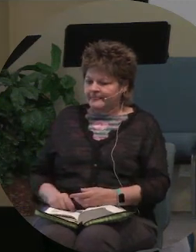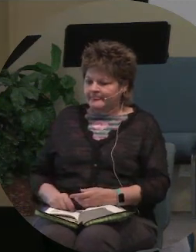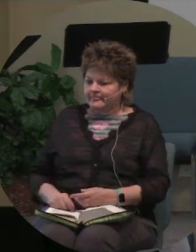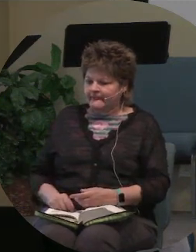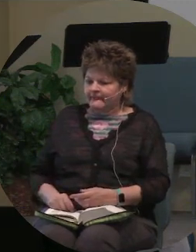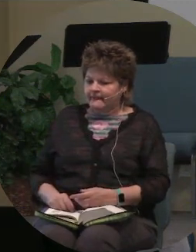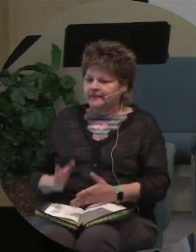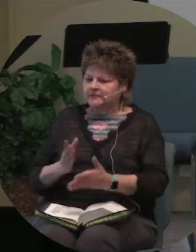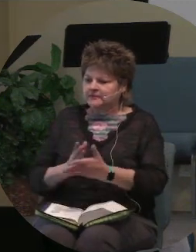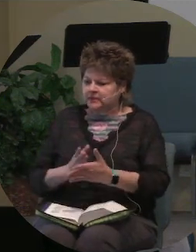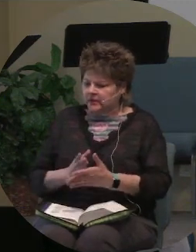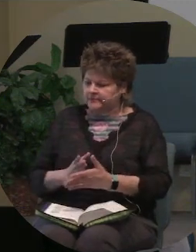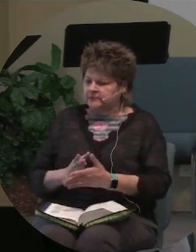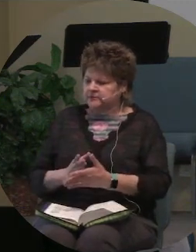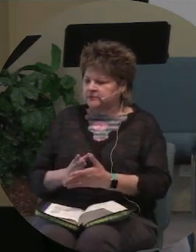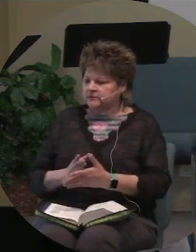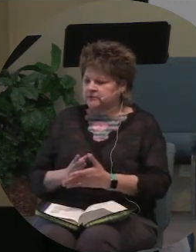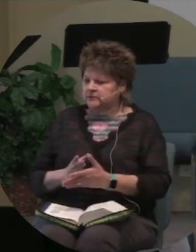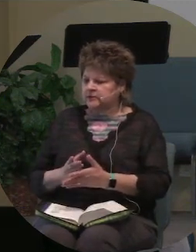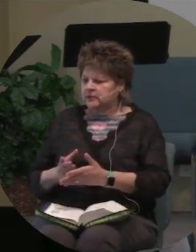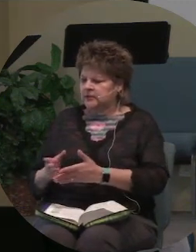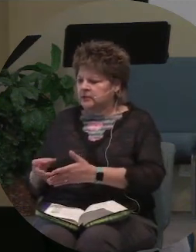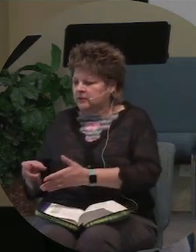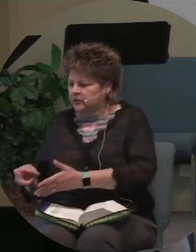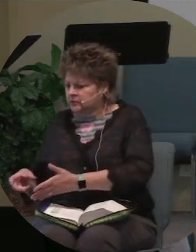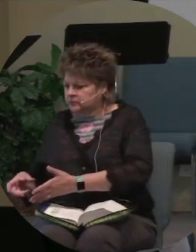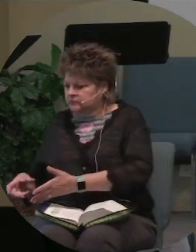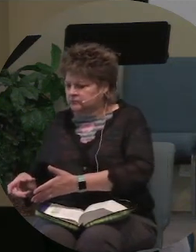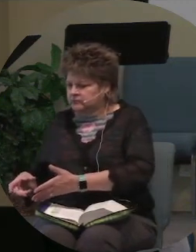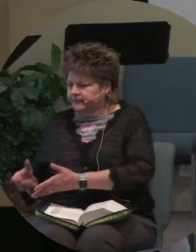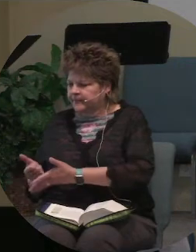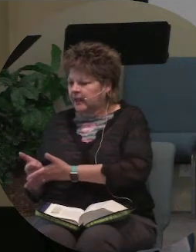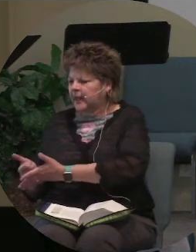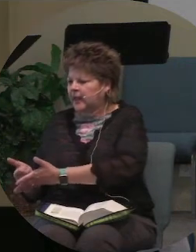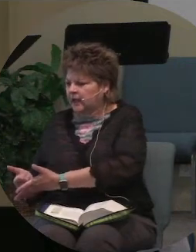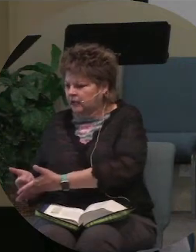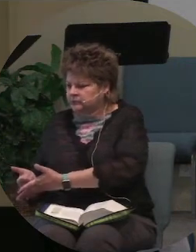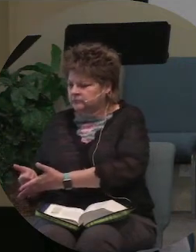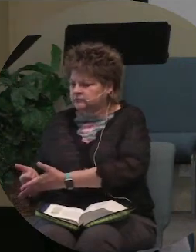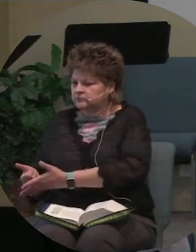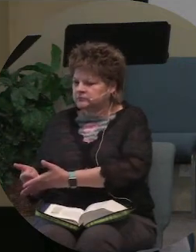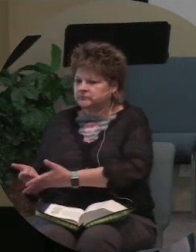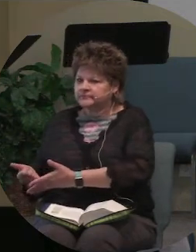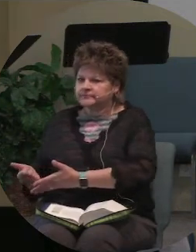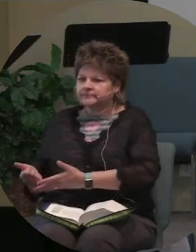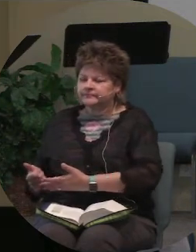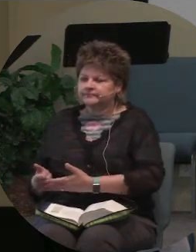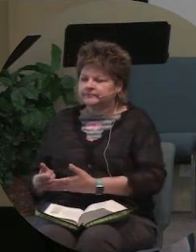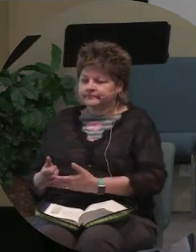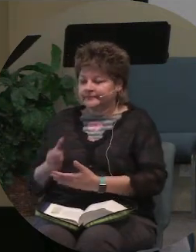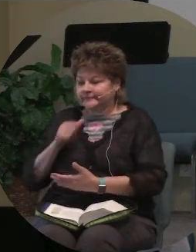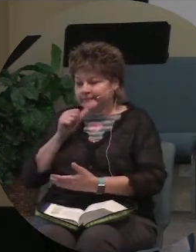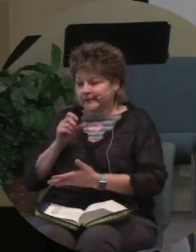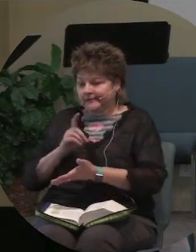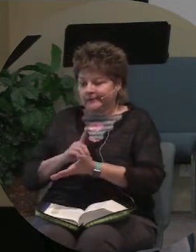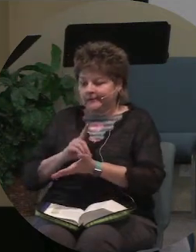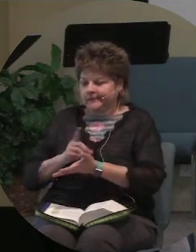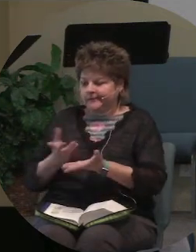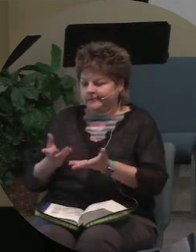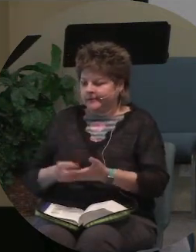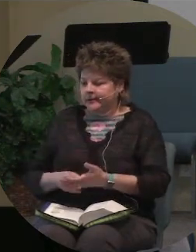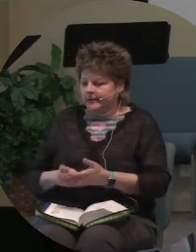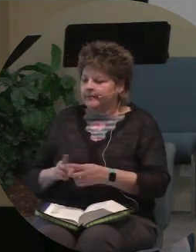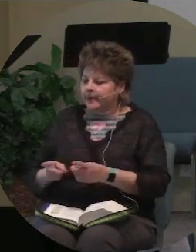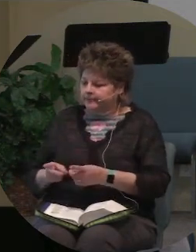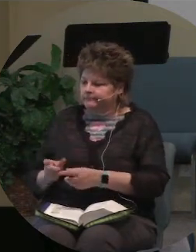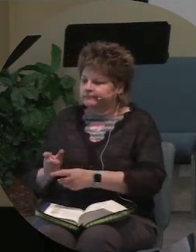And he stops on his journey and he kneels down and he begins to do what he can do. He's no doctor. But he